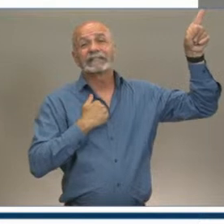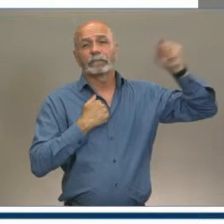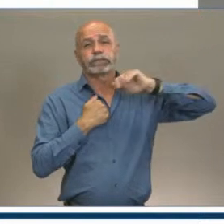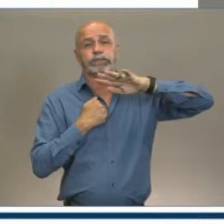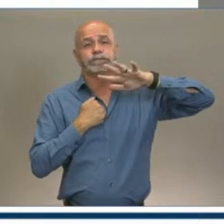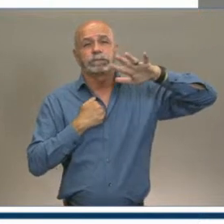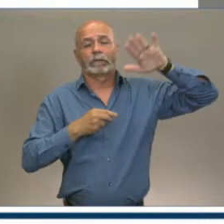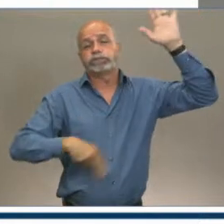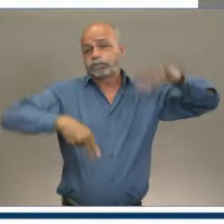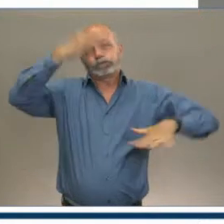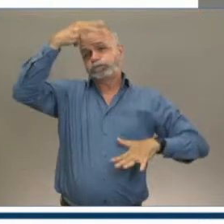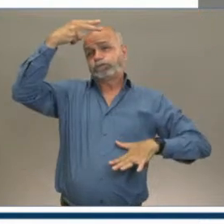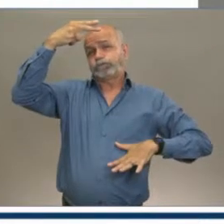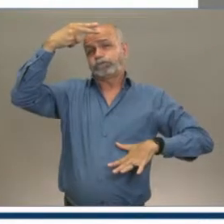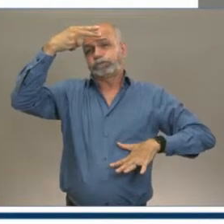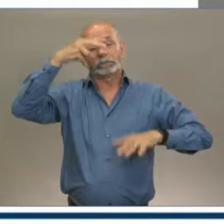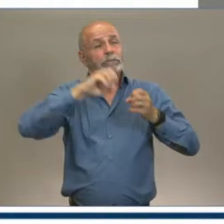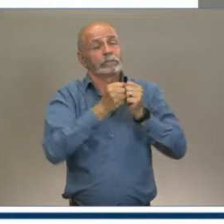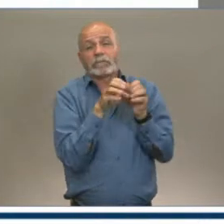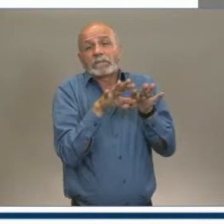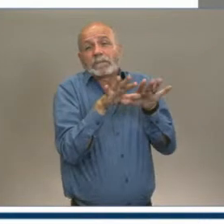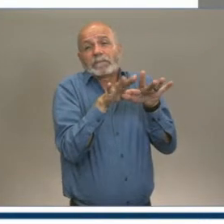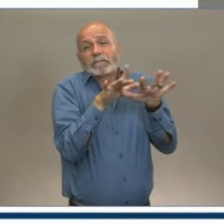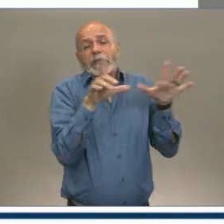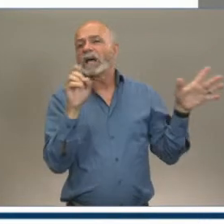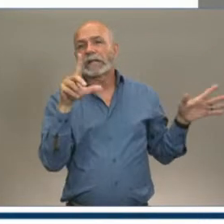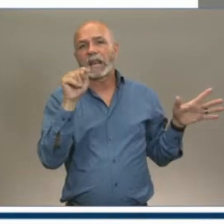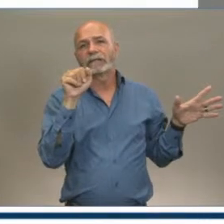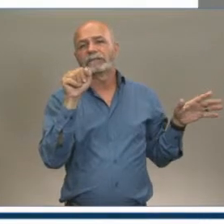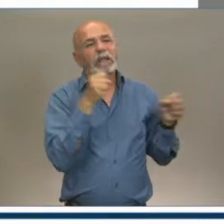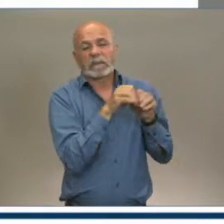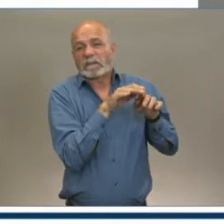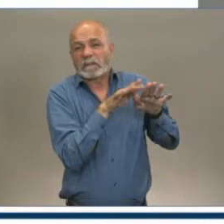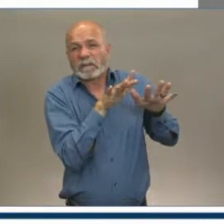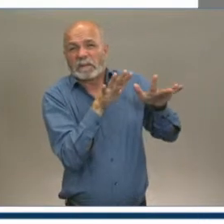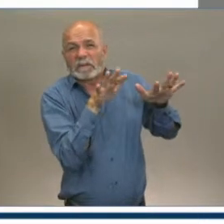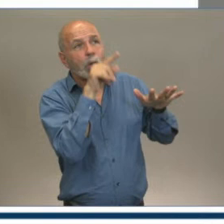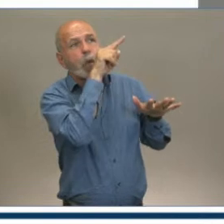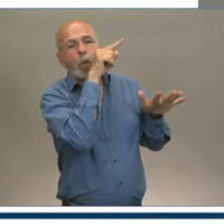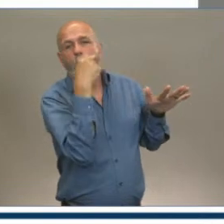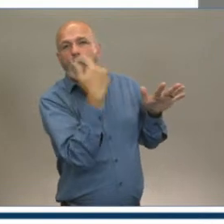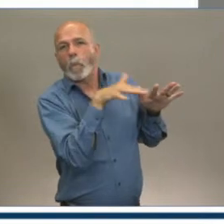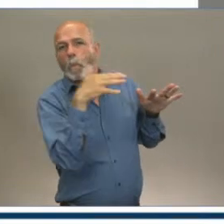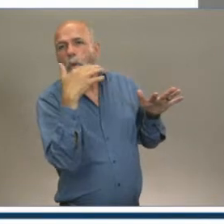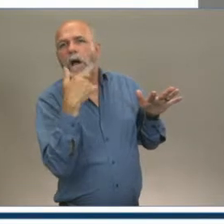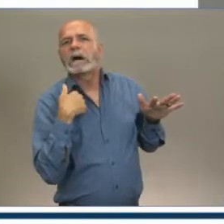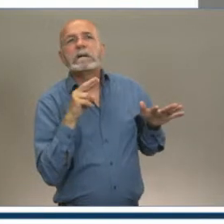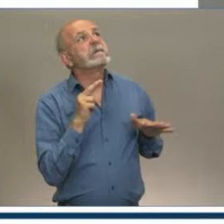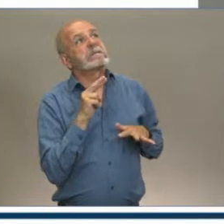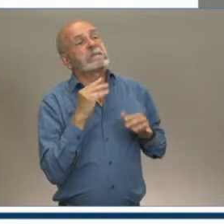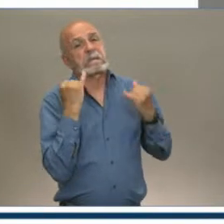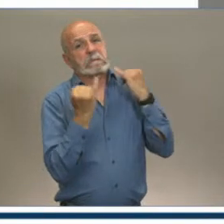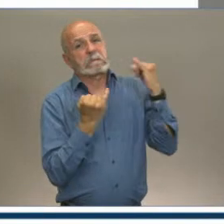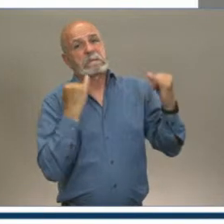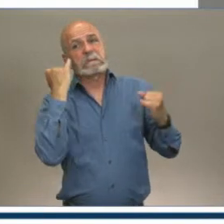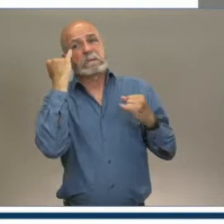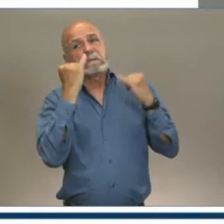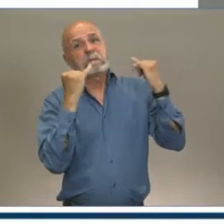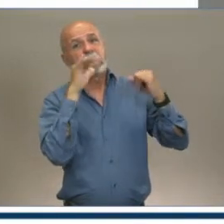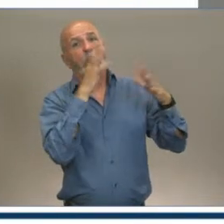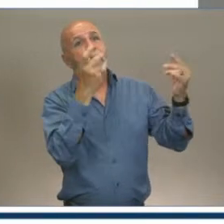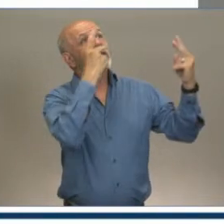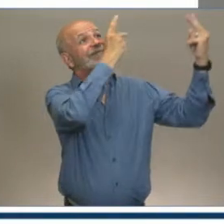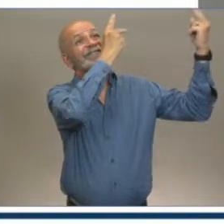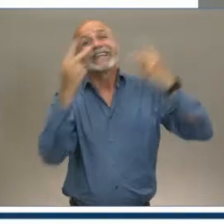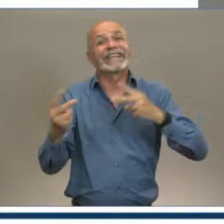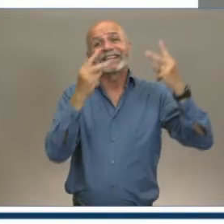overall cases that are the Delta variant, is quickly growing. So that's why we have to be still cautious, especially as people come into Nova Scotia from other parts